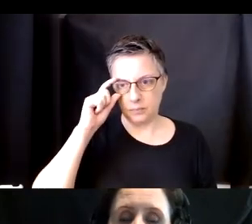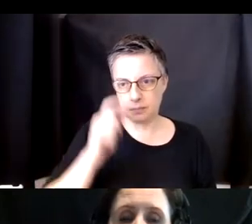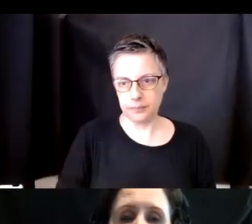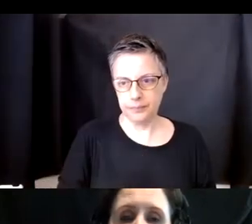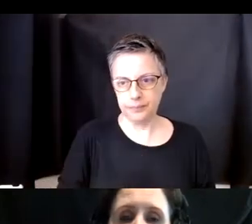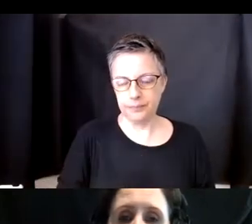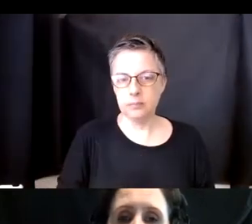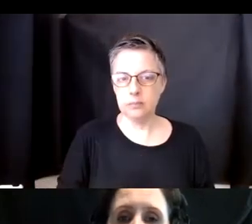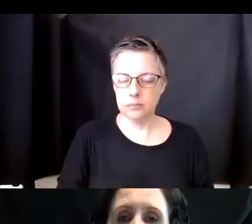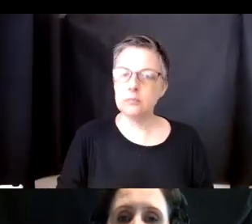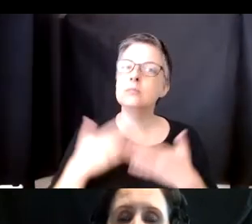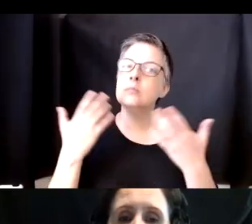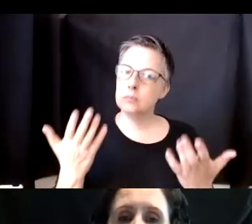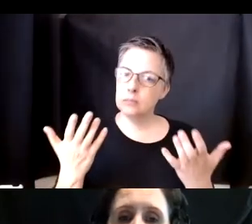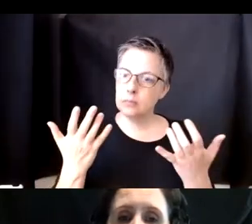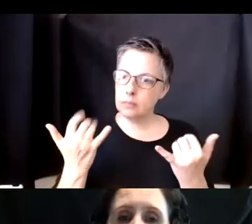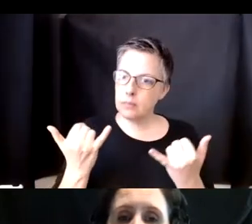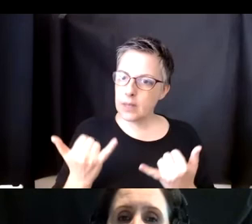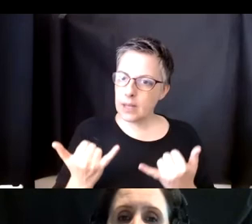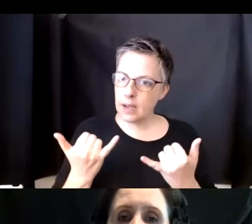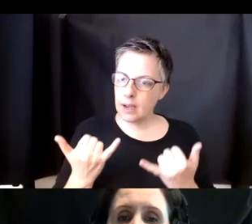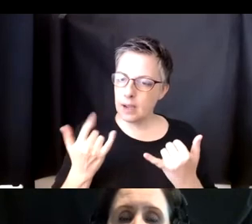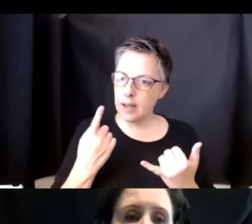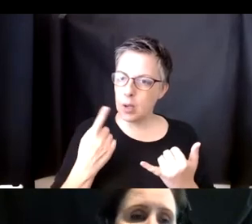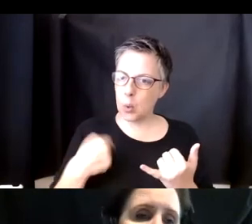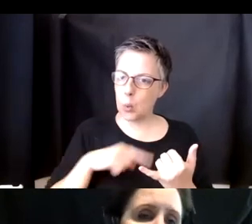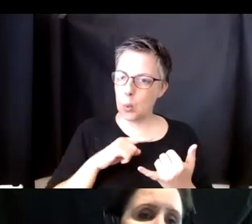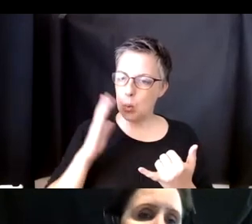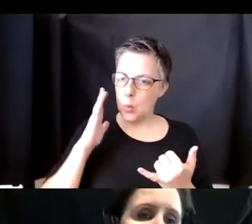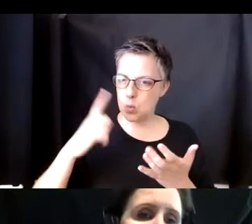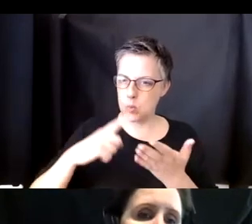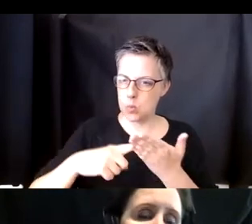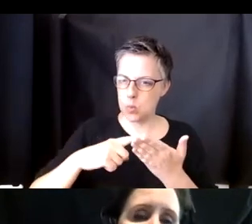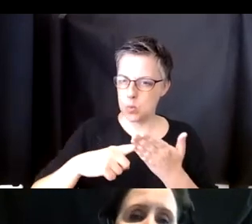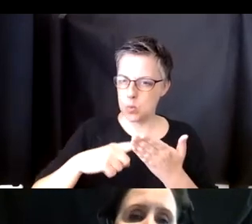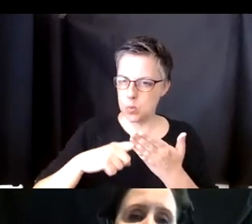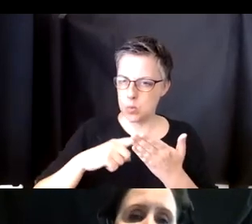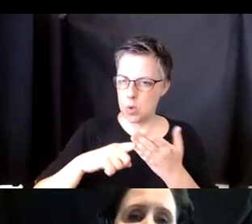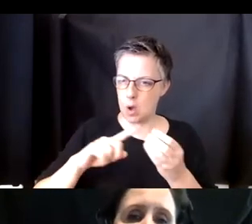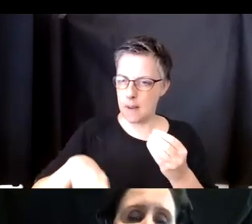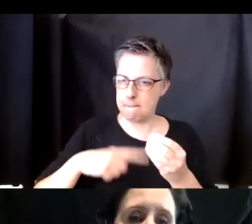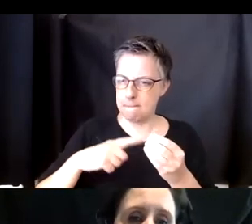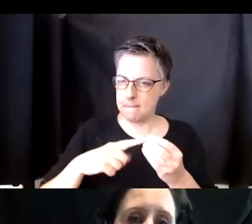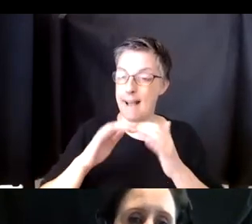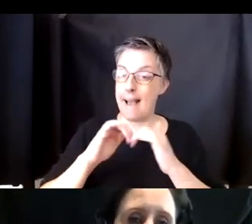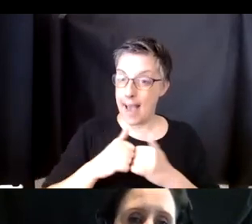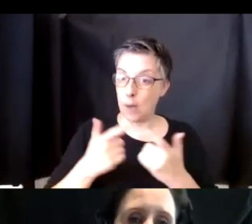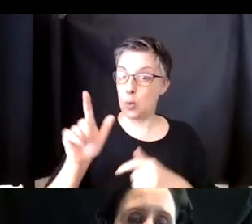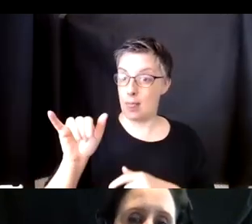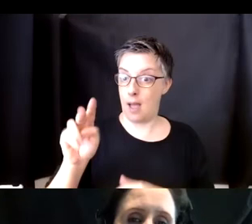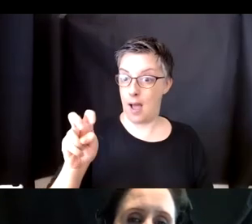Okay, so now we are going to talk about how to live